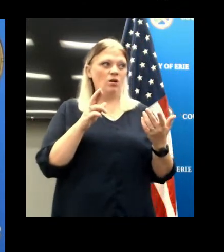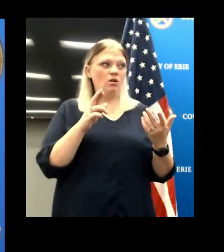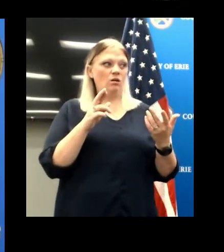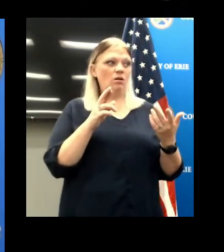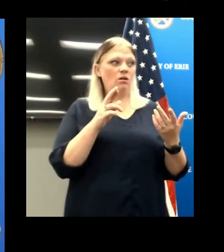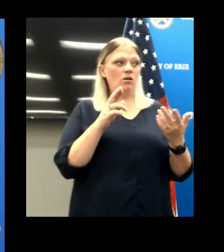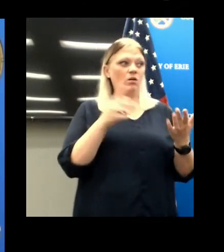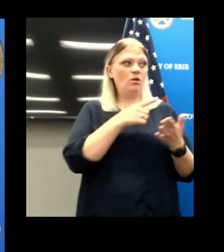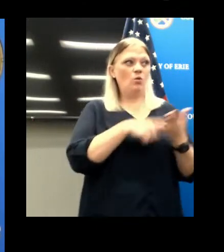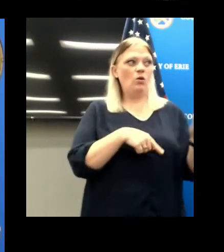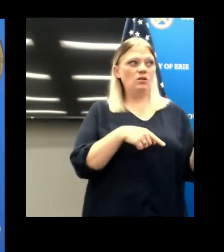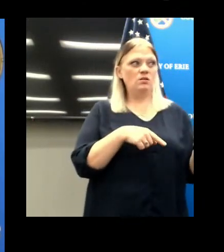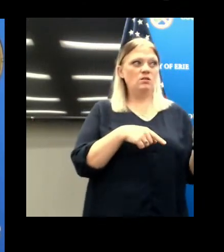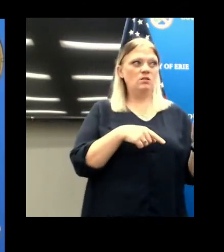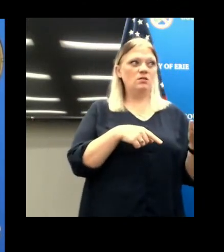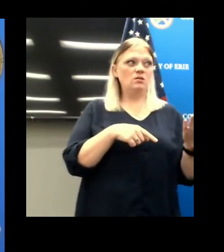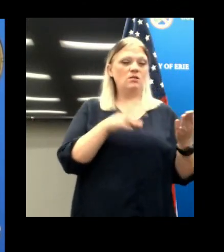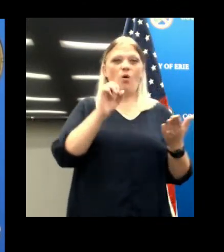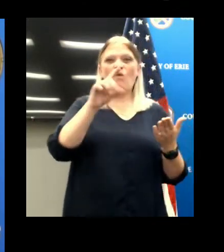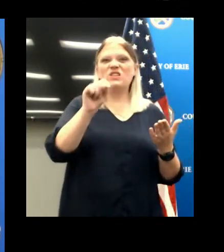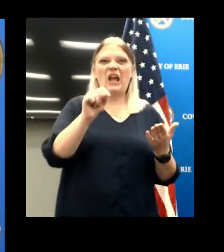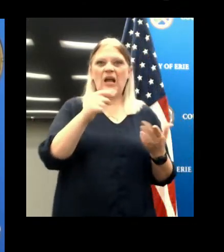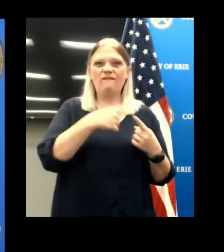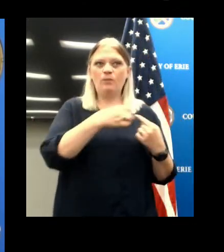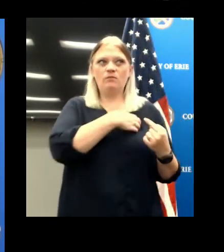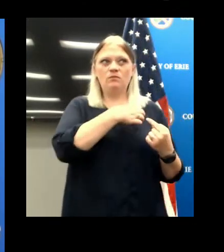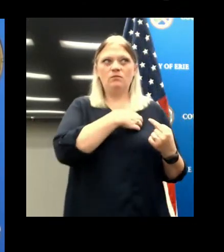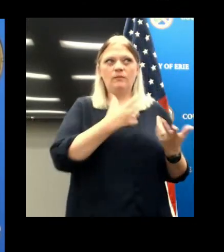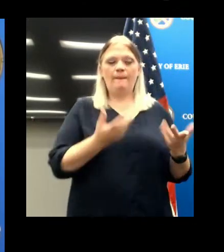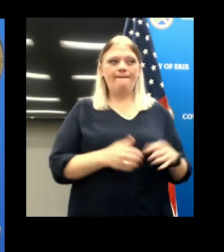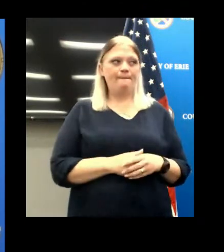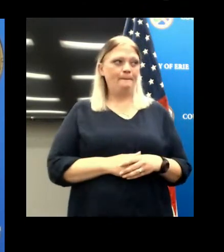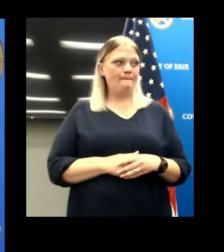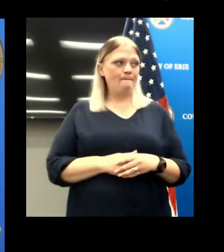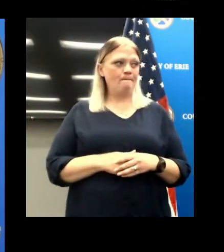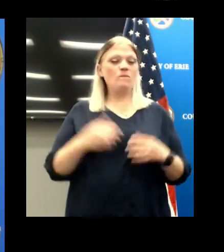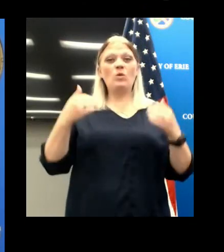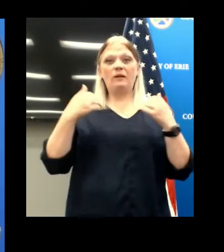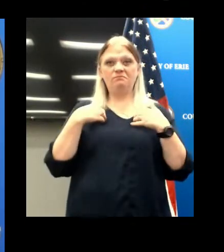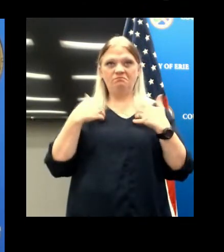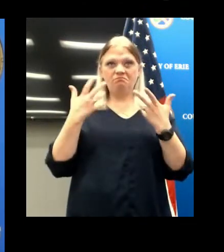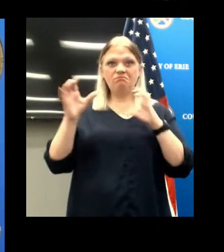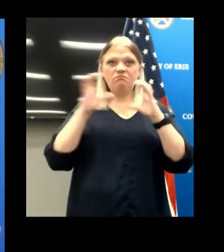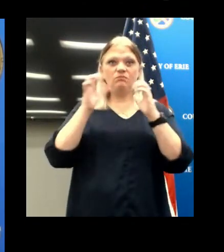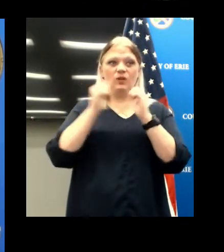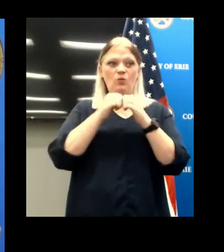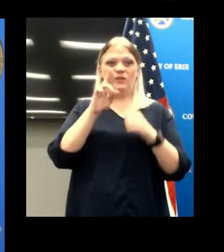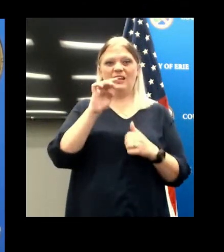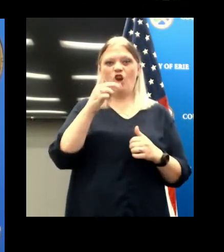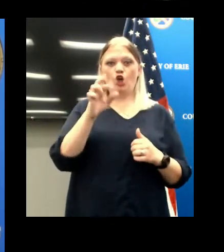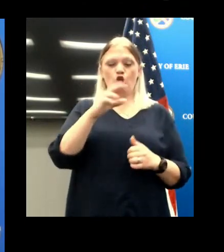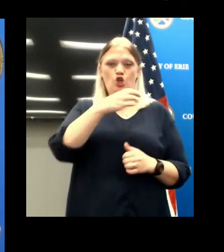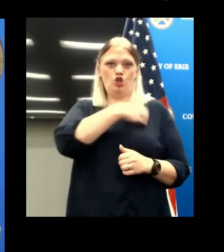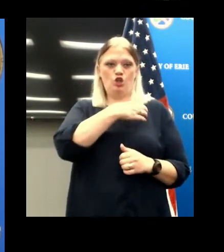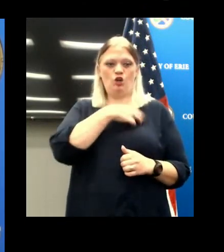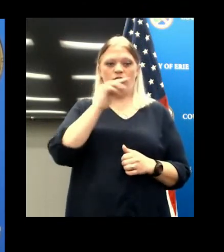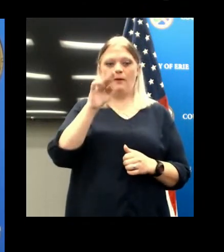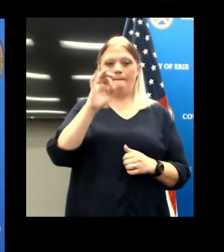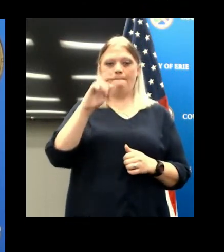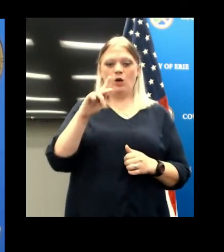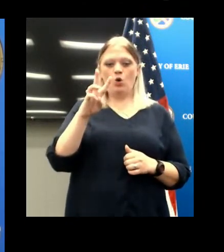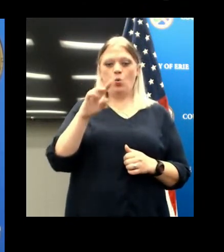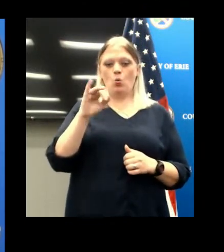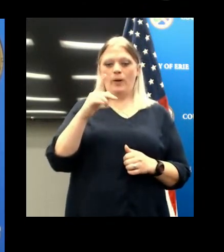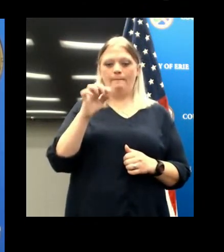what's the high amounts of overtime in the sheriff's office? Well, I actually had a conversation with the undersheriff, Mark Whipperman, about the